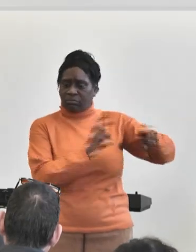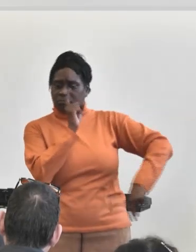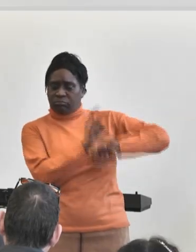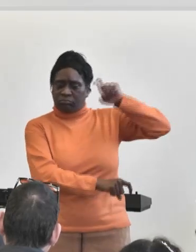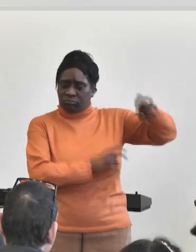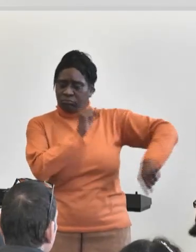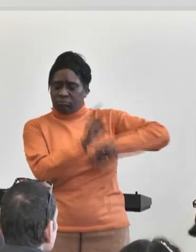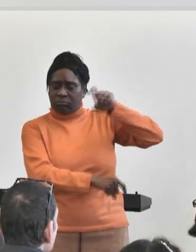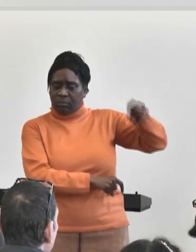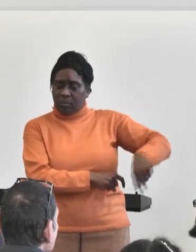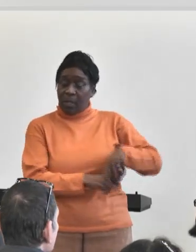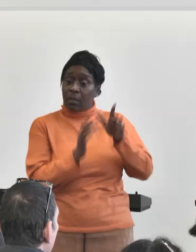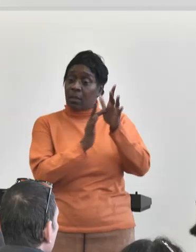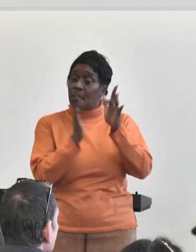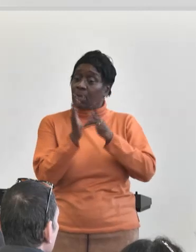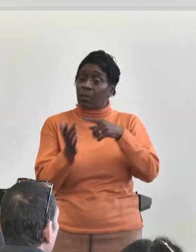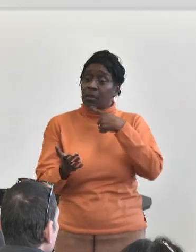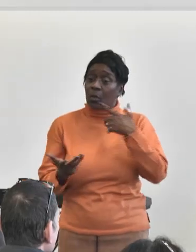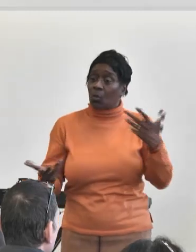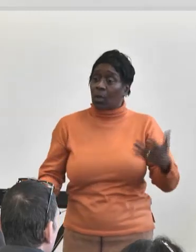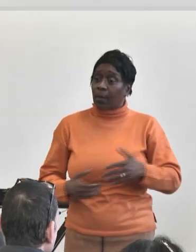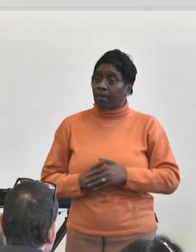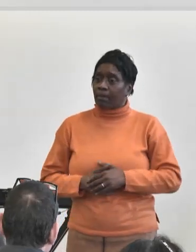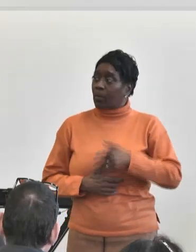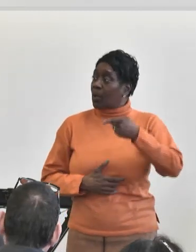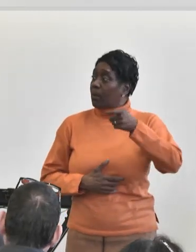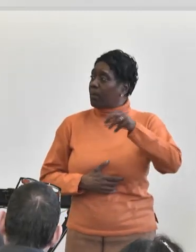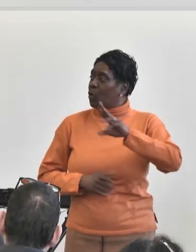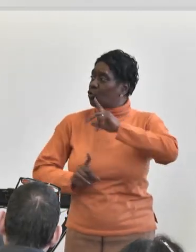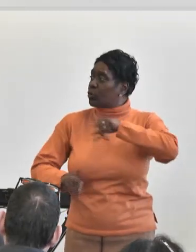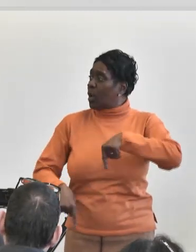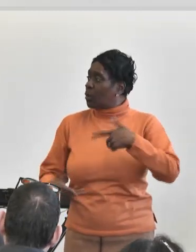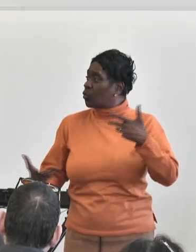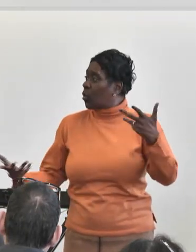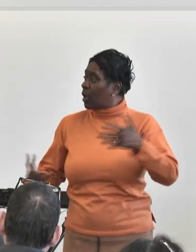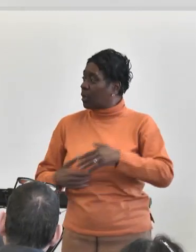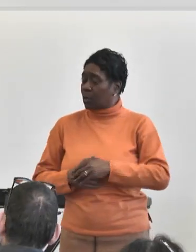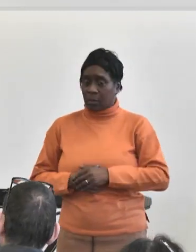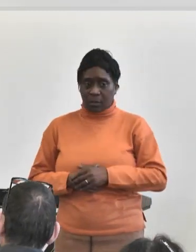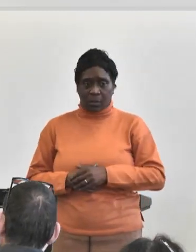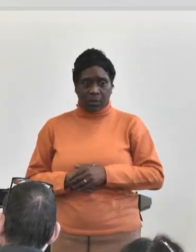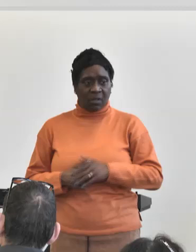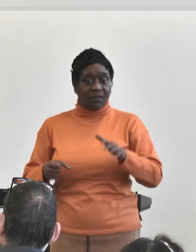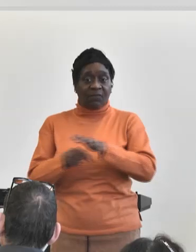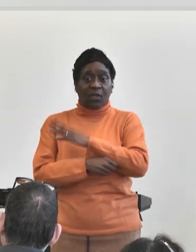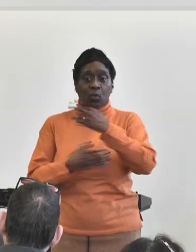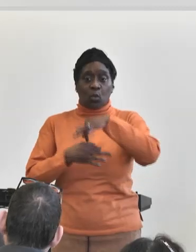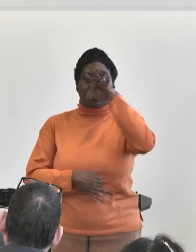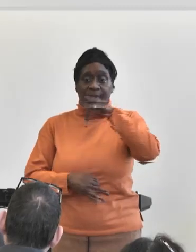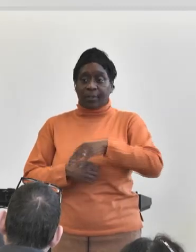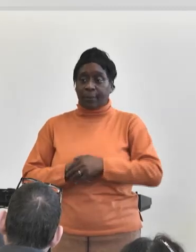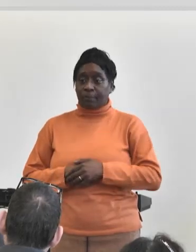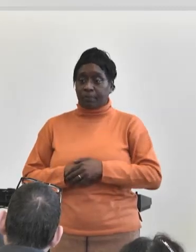And the Bible says, la Biblia dice, Peter's response, la respuesta de Pedro, filled with the Holy Ghost. Llena